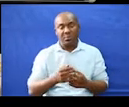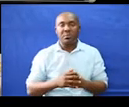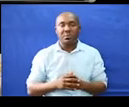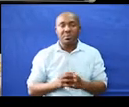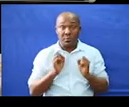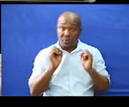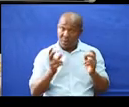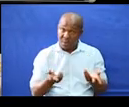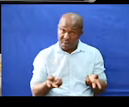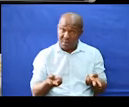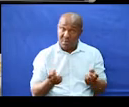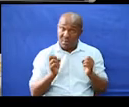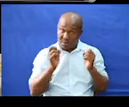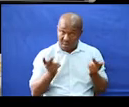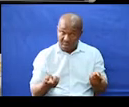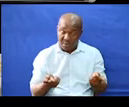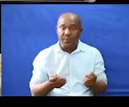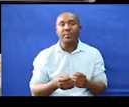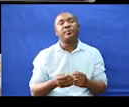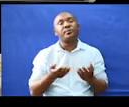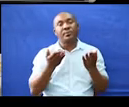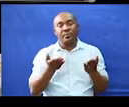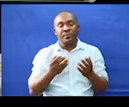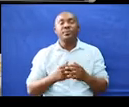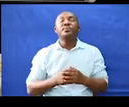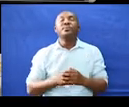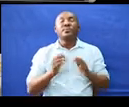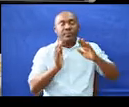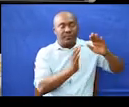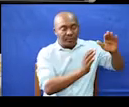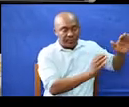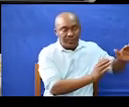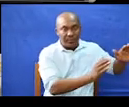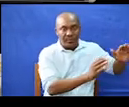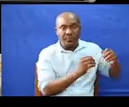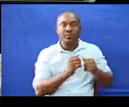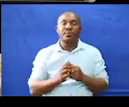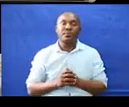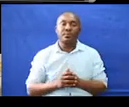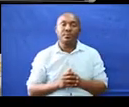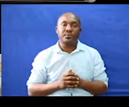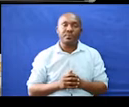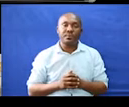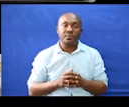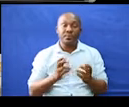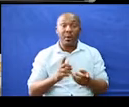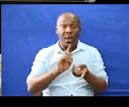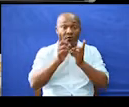Okay, let me proceed with another part of evolution. This